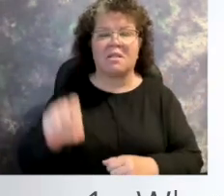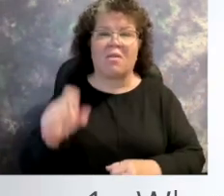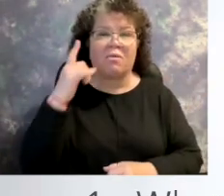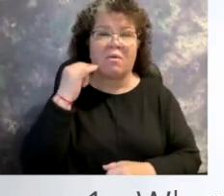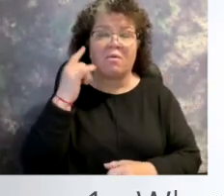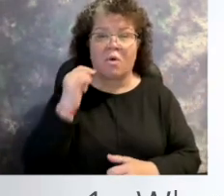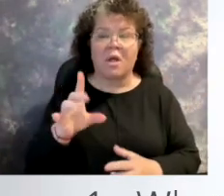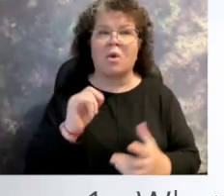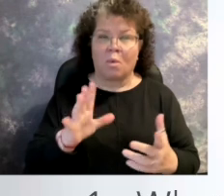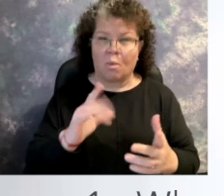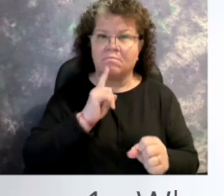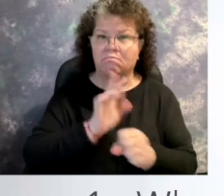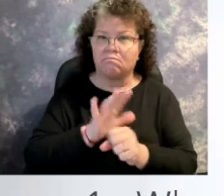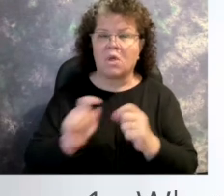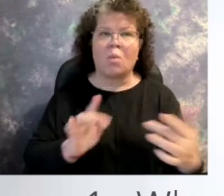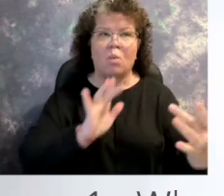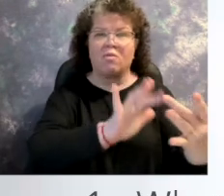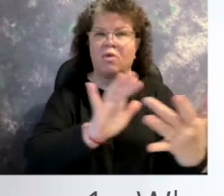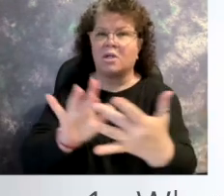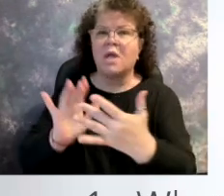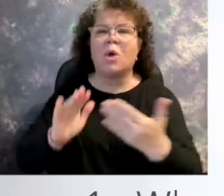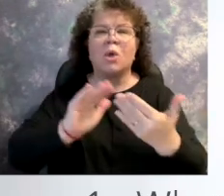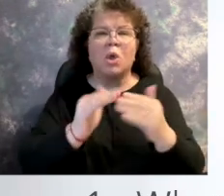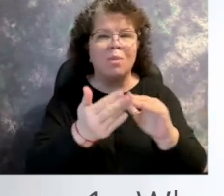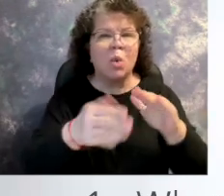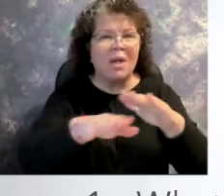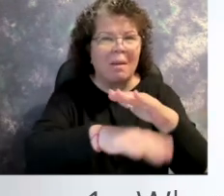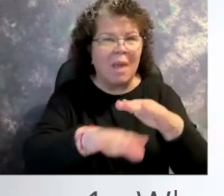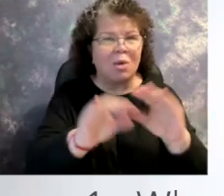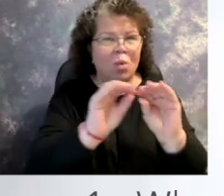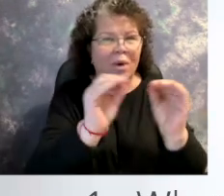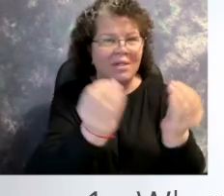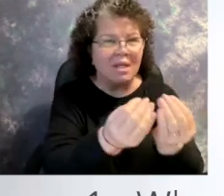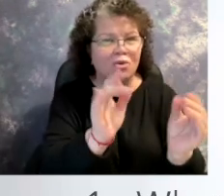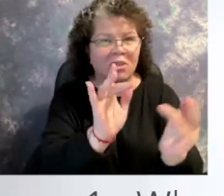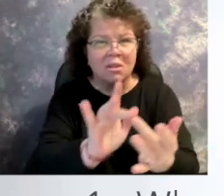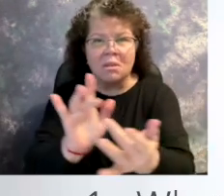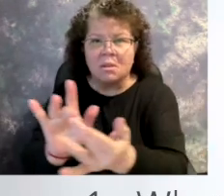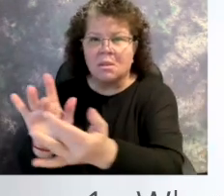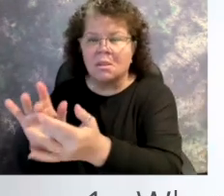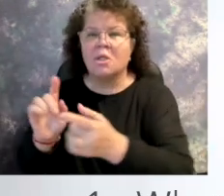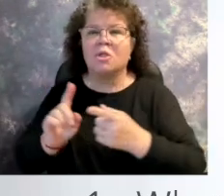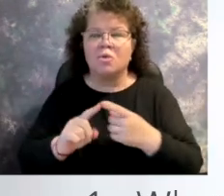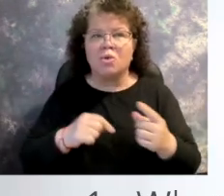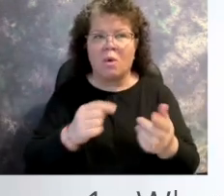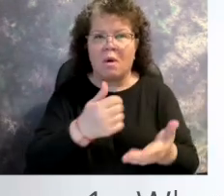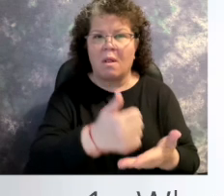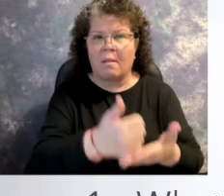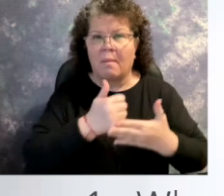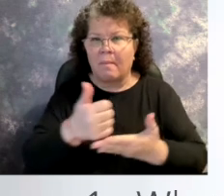we make sure to reach out to community-based organizations, and to pretty much bridge that gap and have